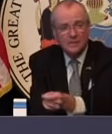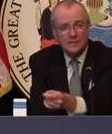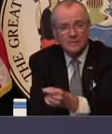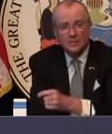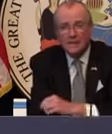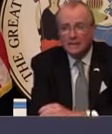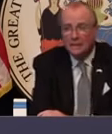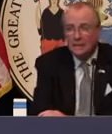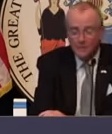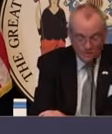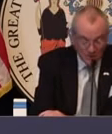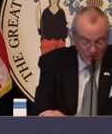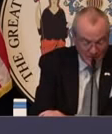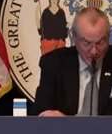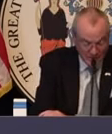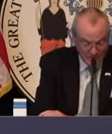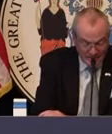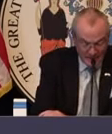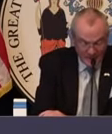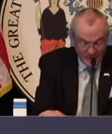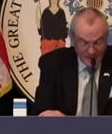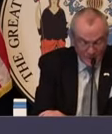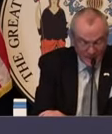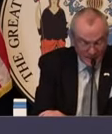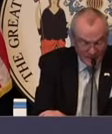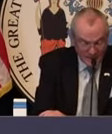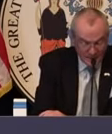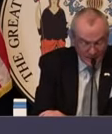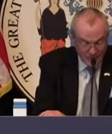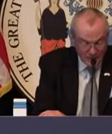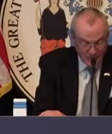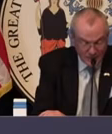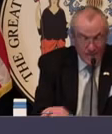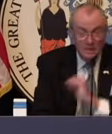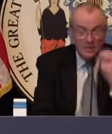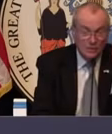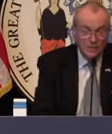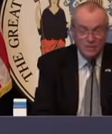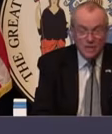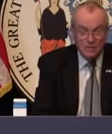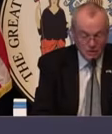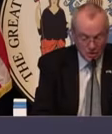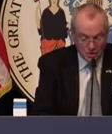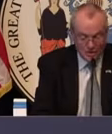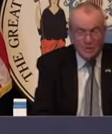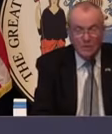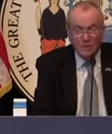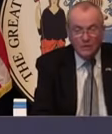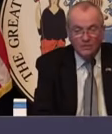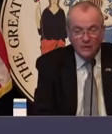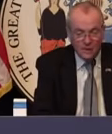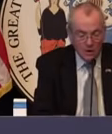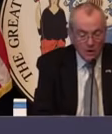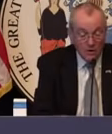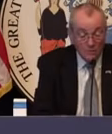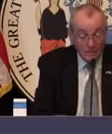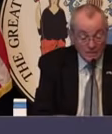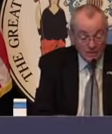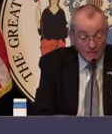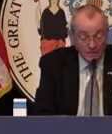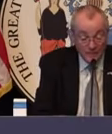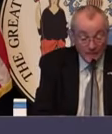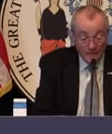a hospital yesterday with COVID-19 related complications. Here are these numbers charted across